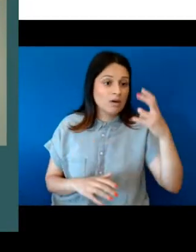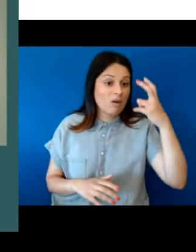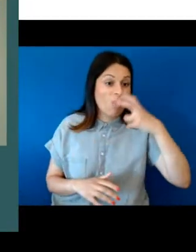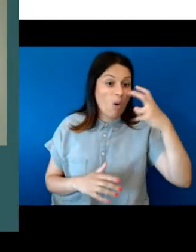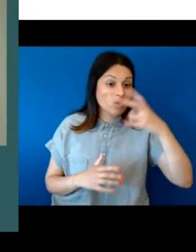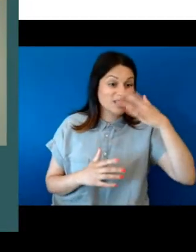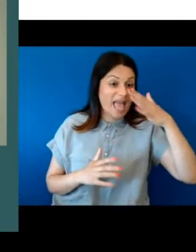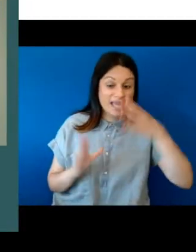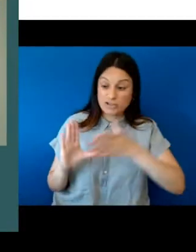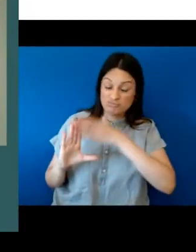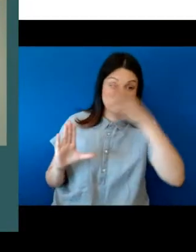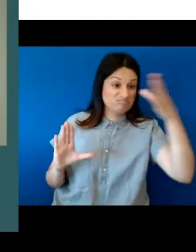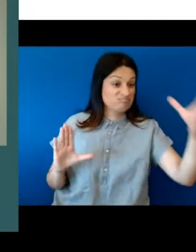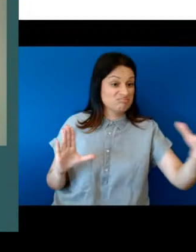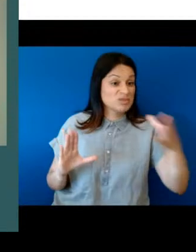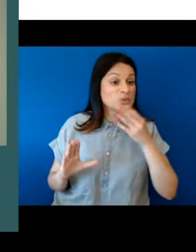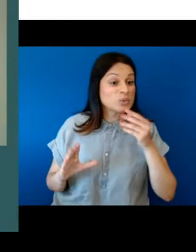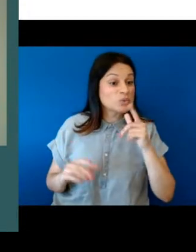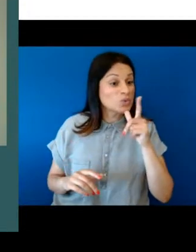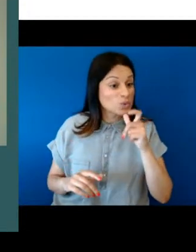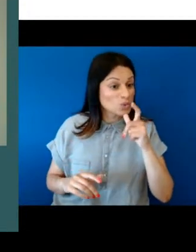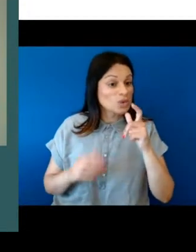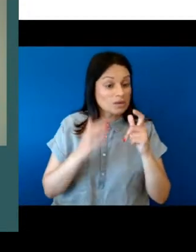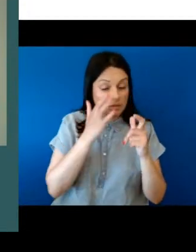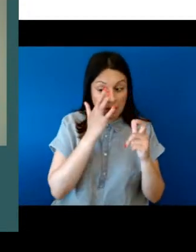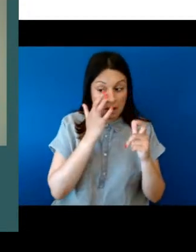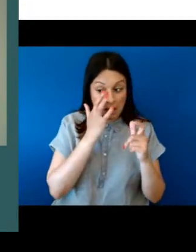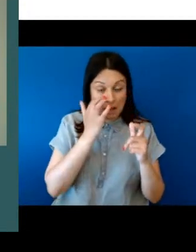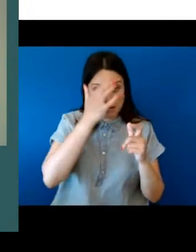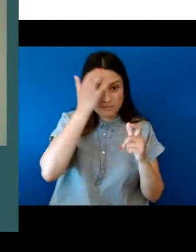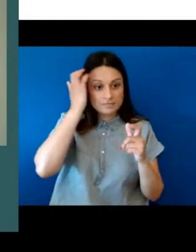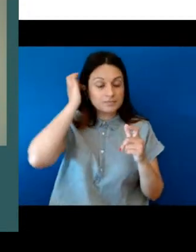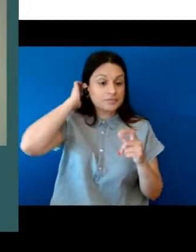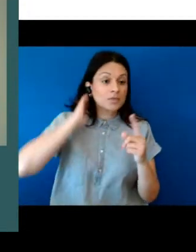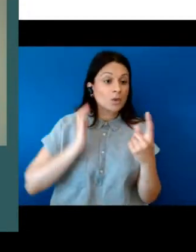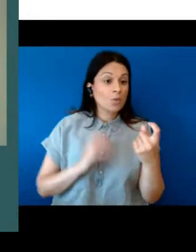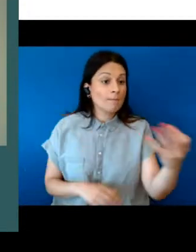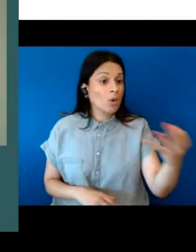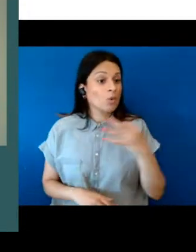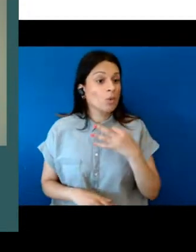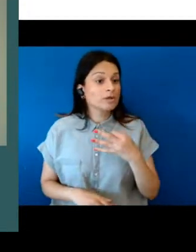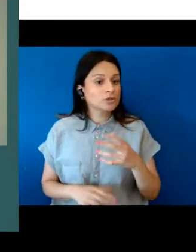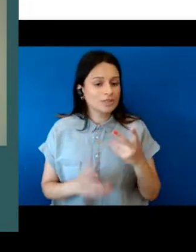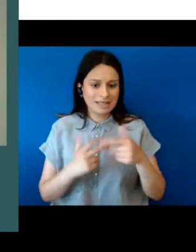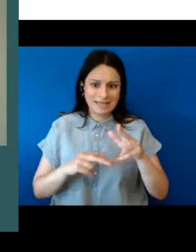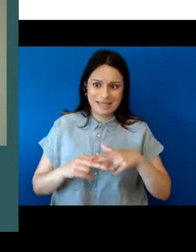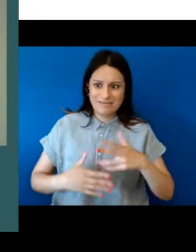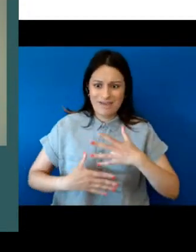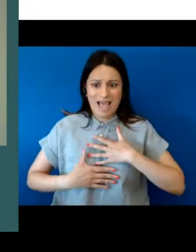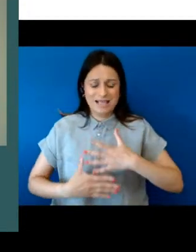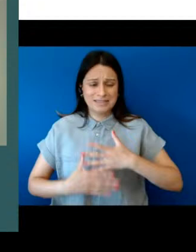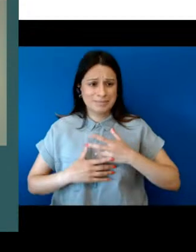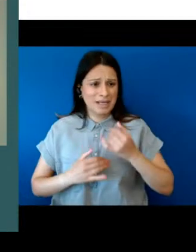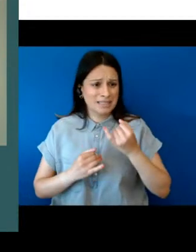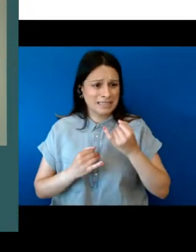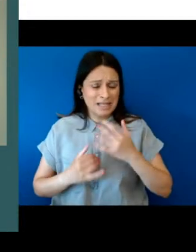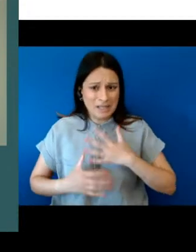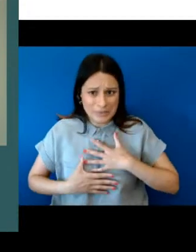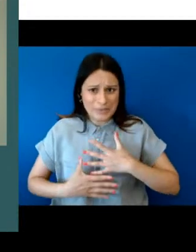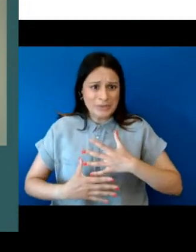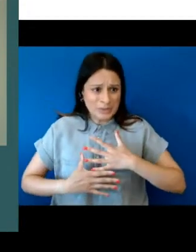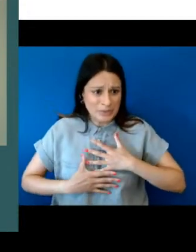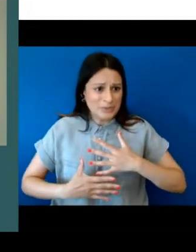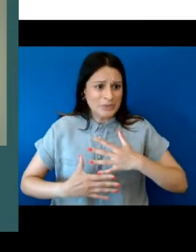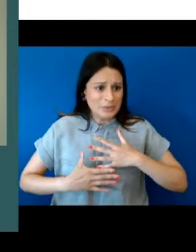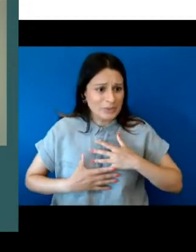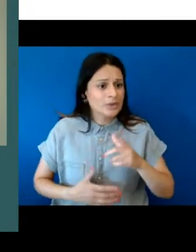And here's another one for kind of, obviously, if somebody's having an asthma exacerbation, how many puffs are advised?